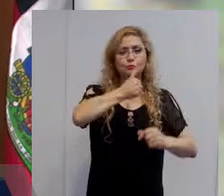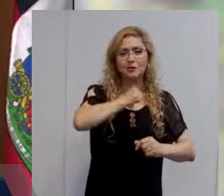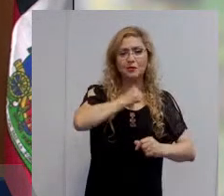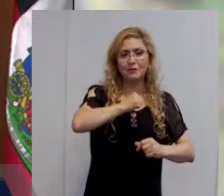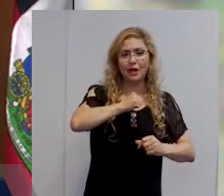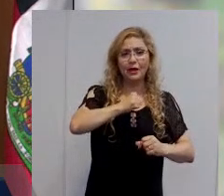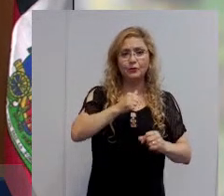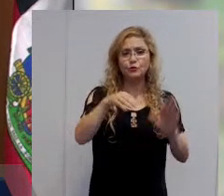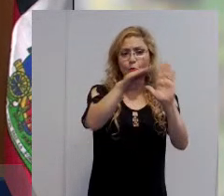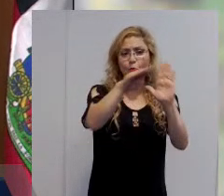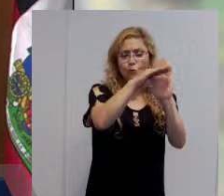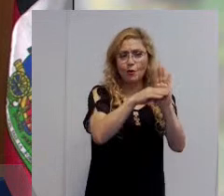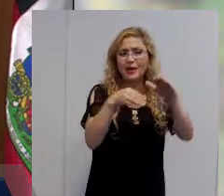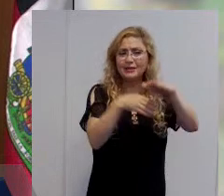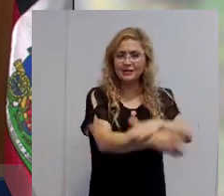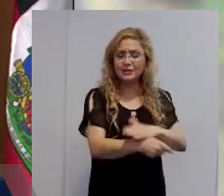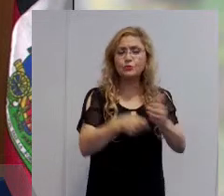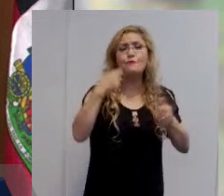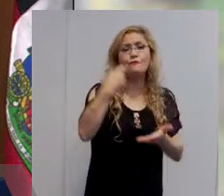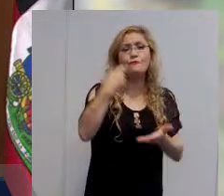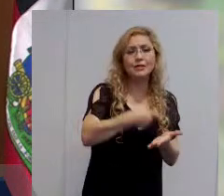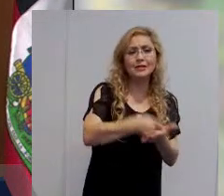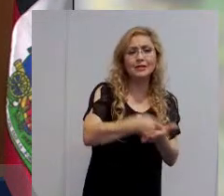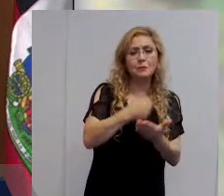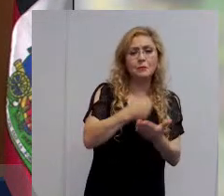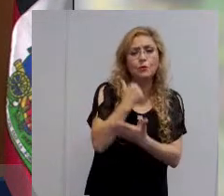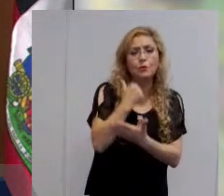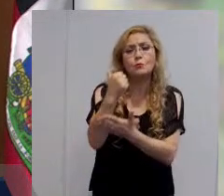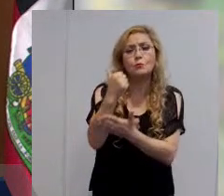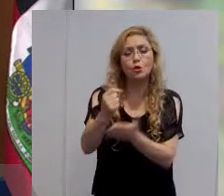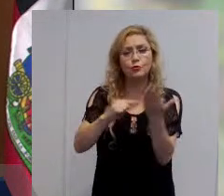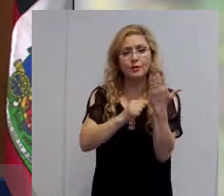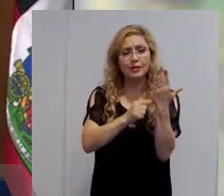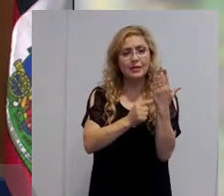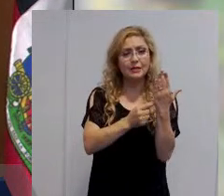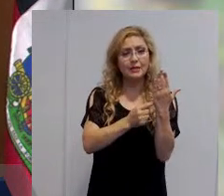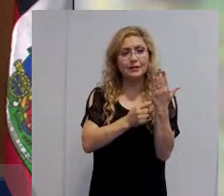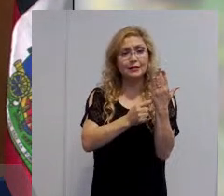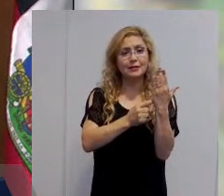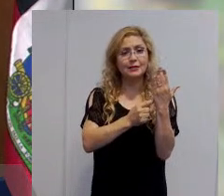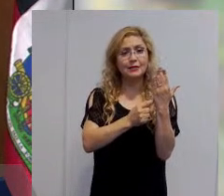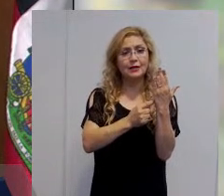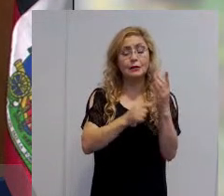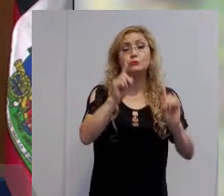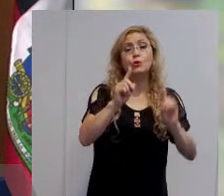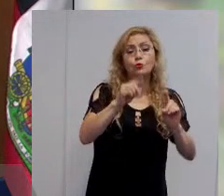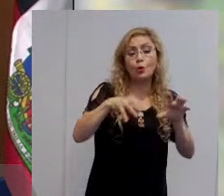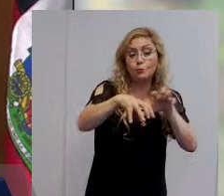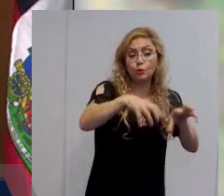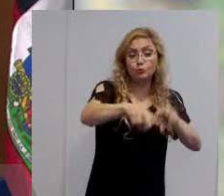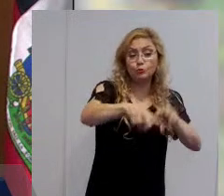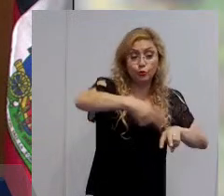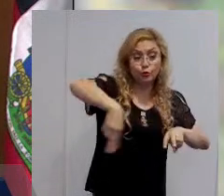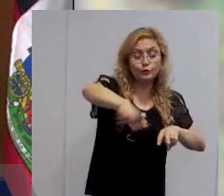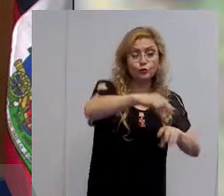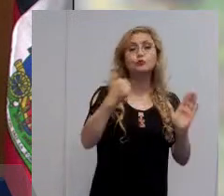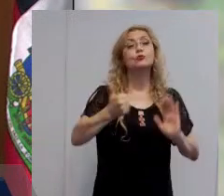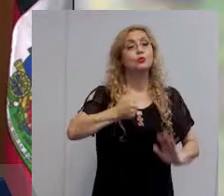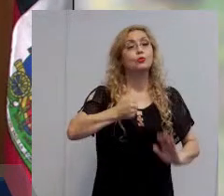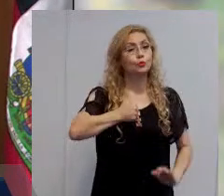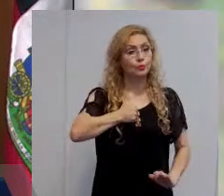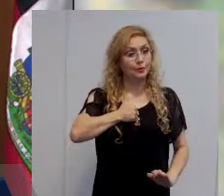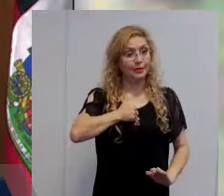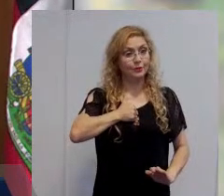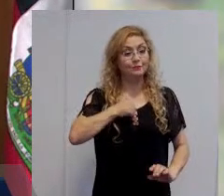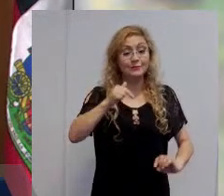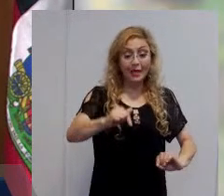organic products, access to financing and technical assistance for our production. All